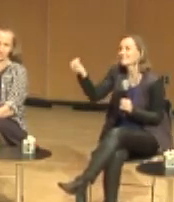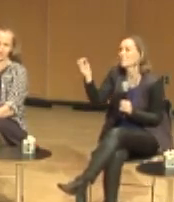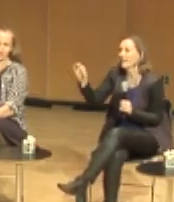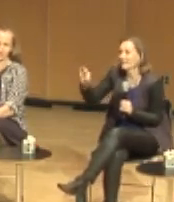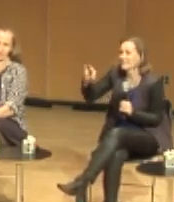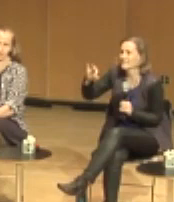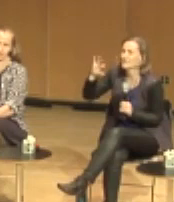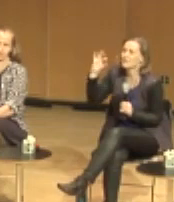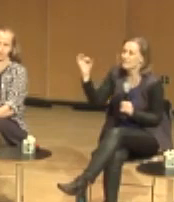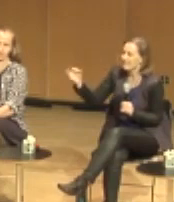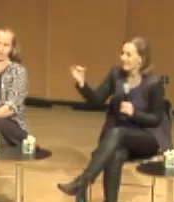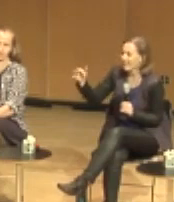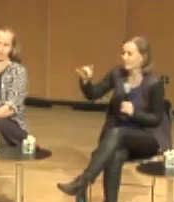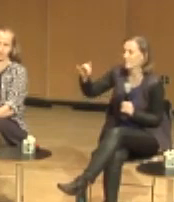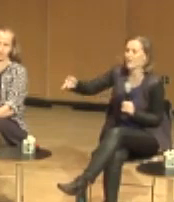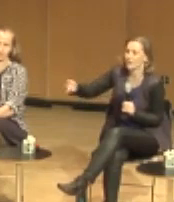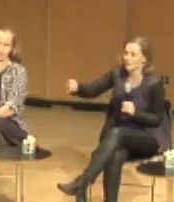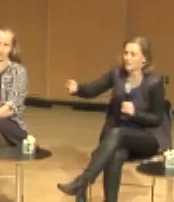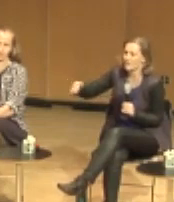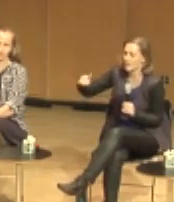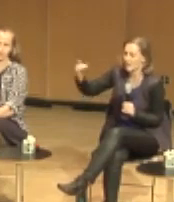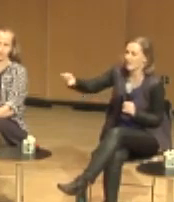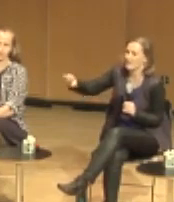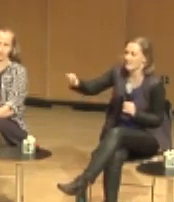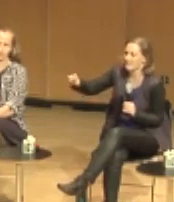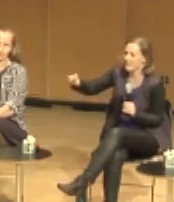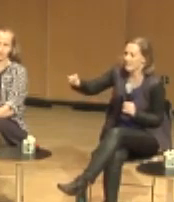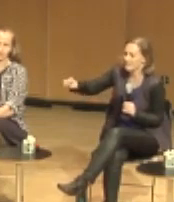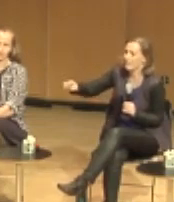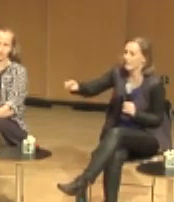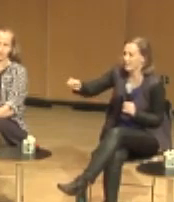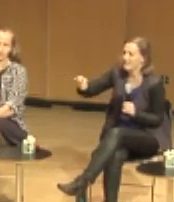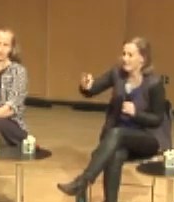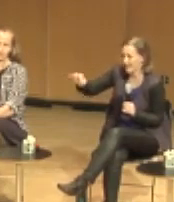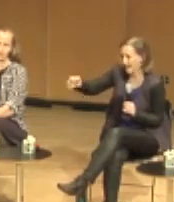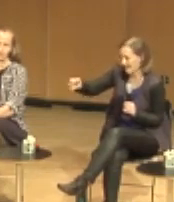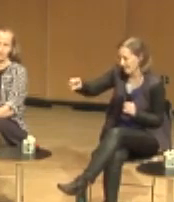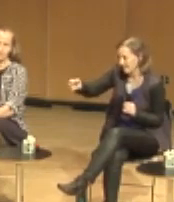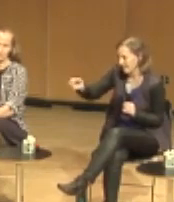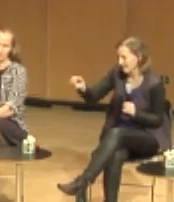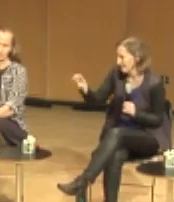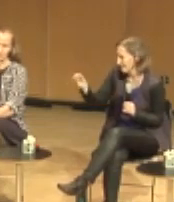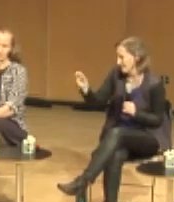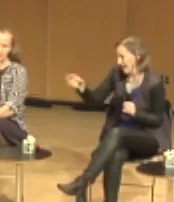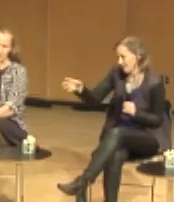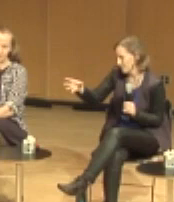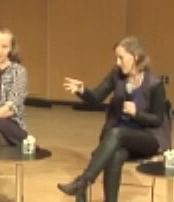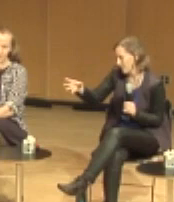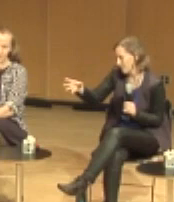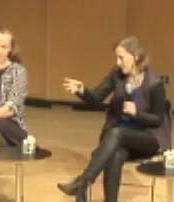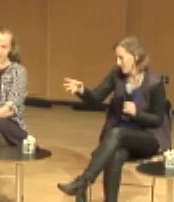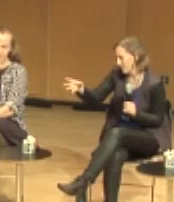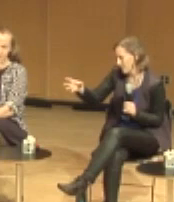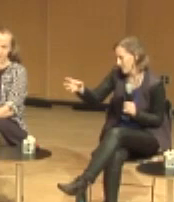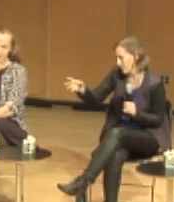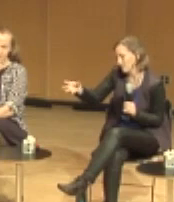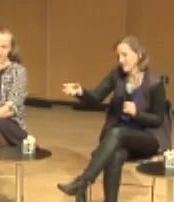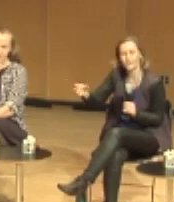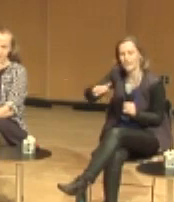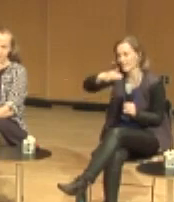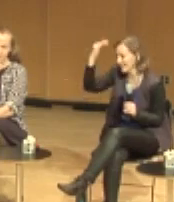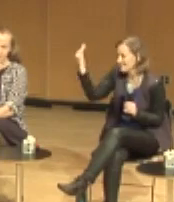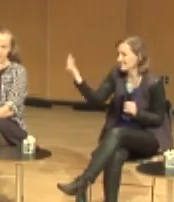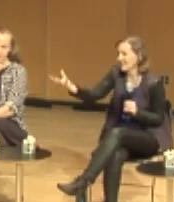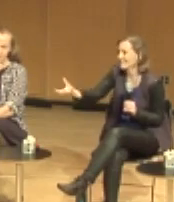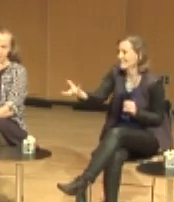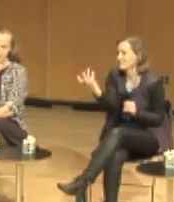that is what is so unique and remarkable about his his work is that exactly what you're honing